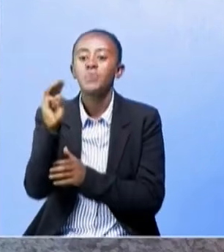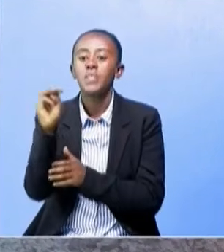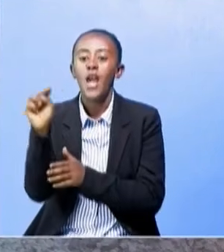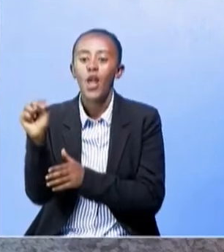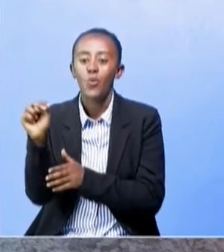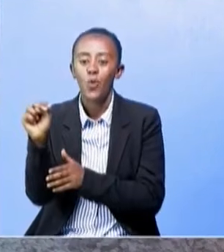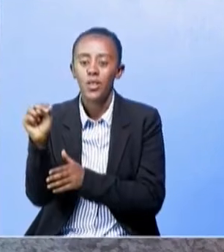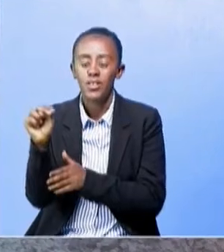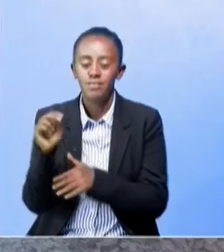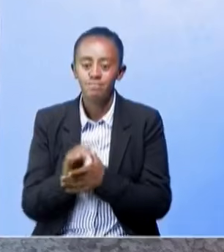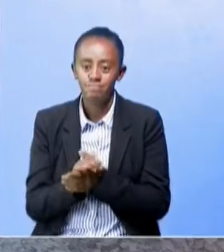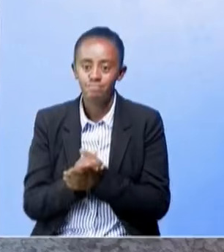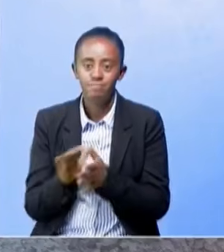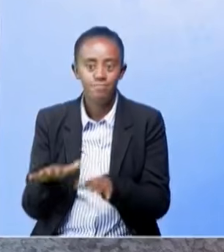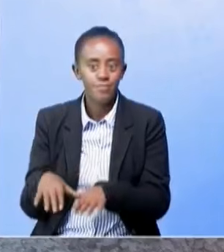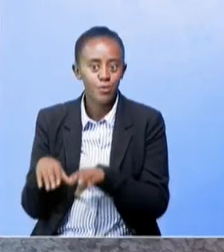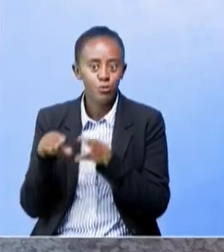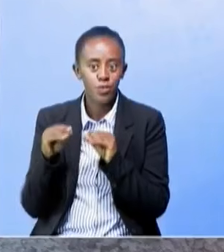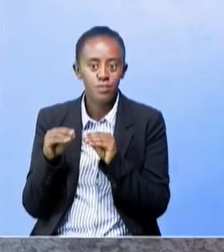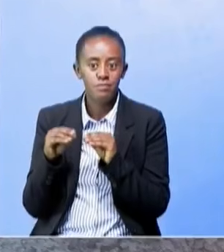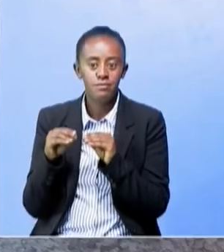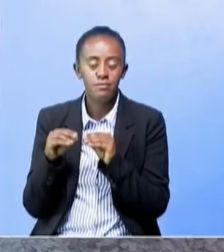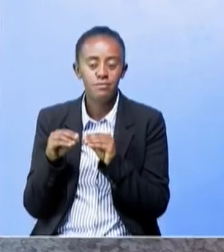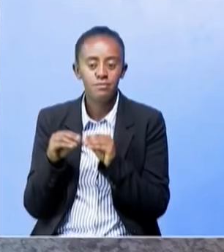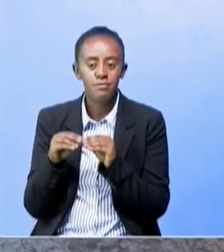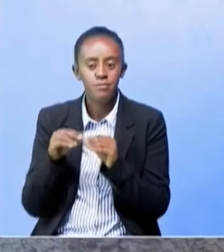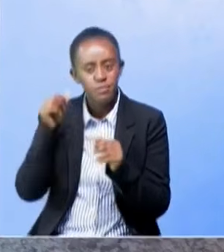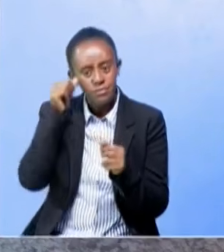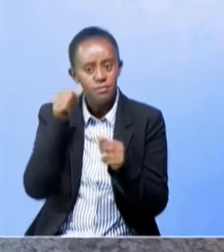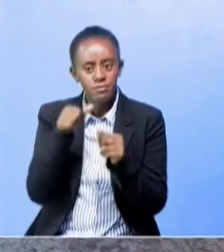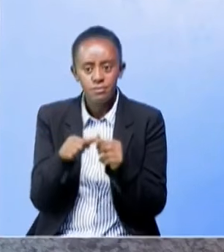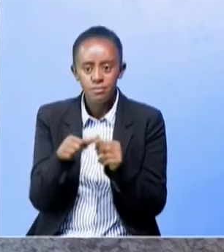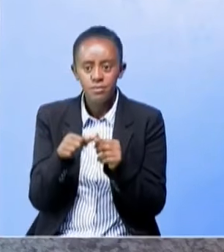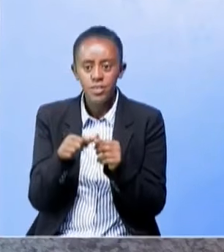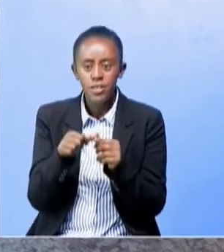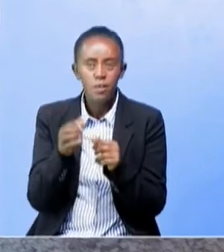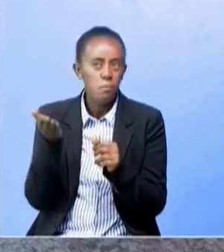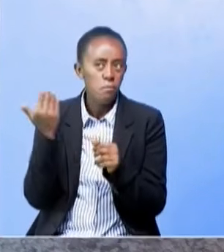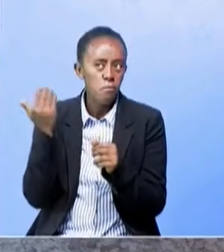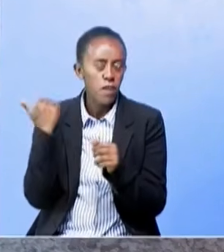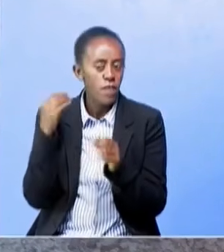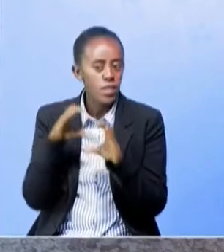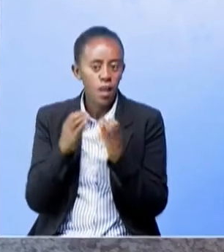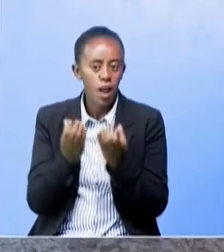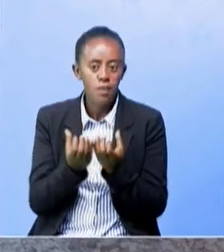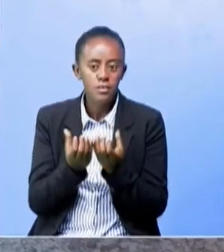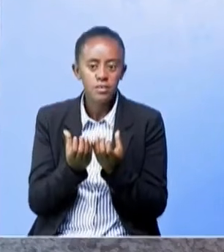Network. Students, did you remember what we have learned in the previous class?